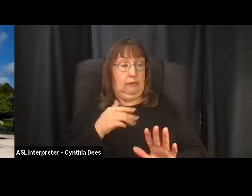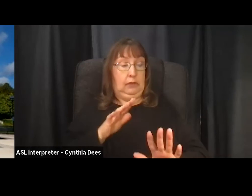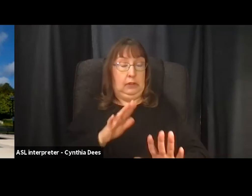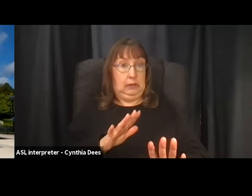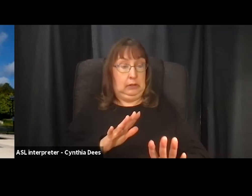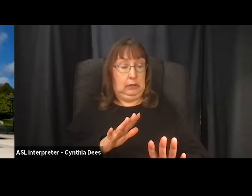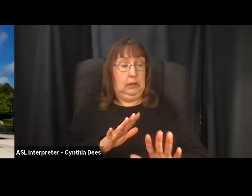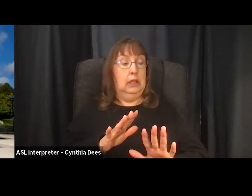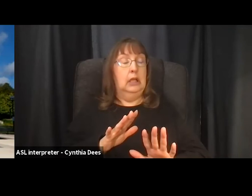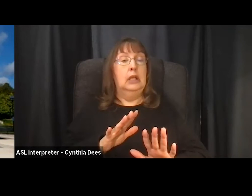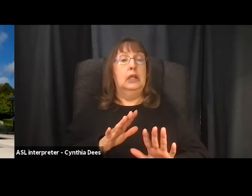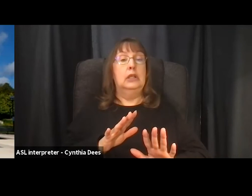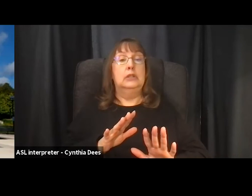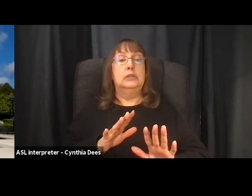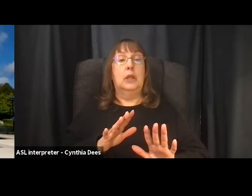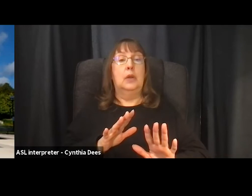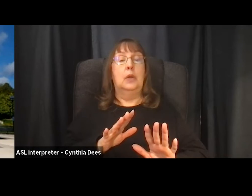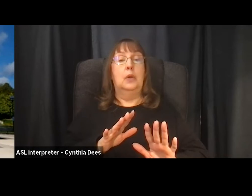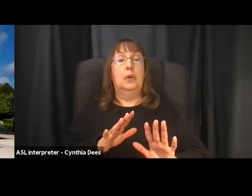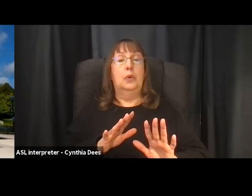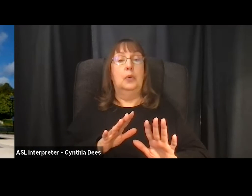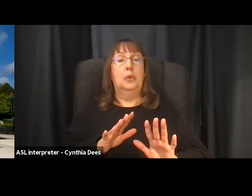is to say that,